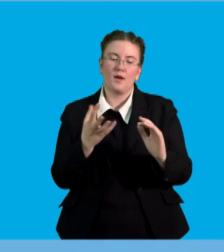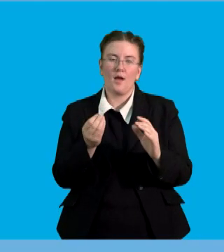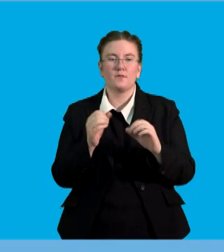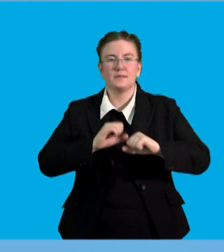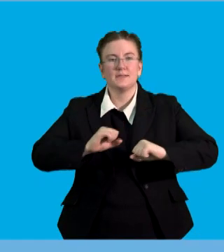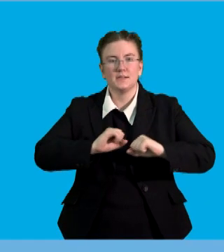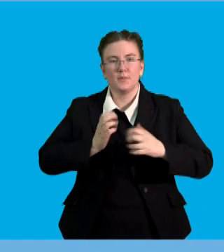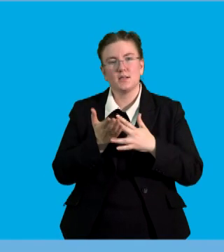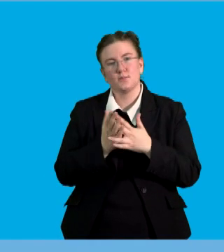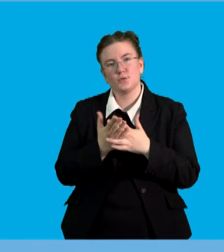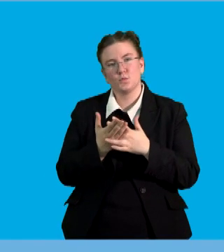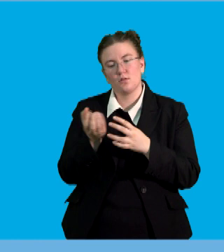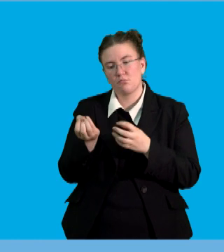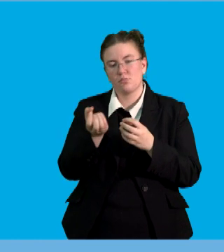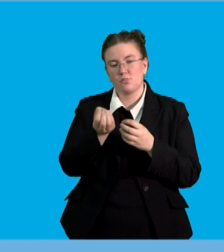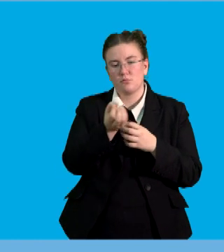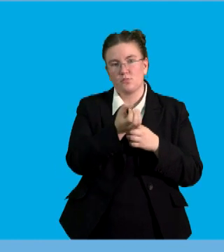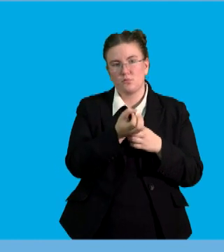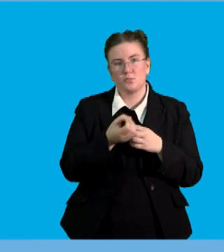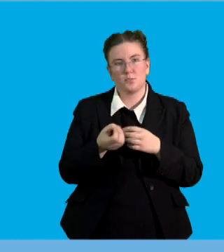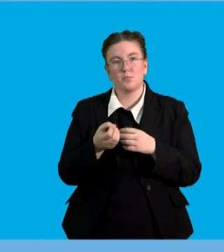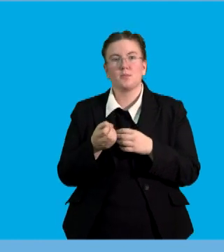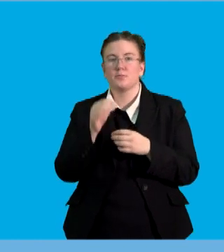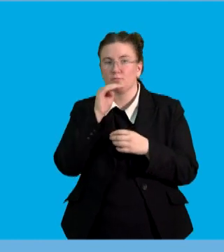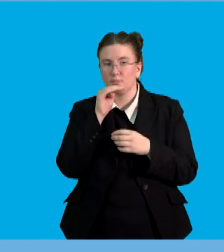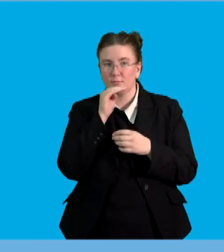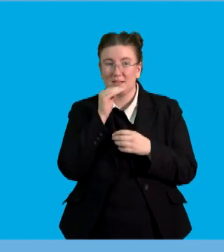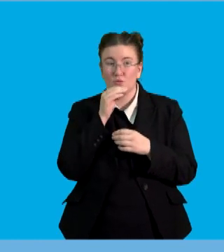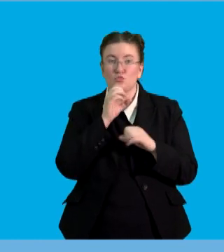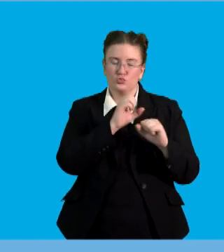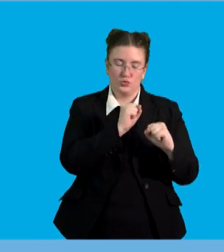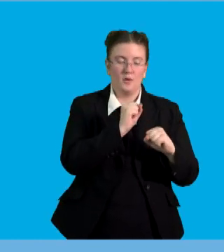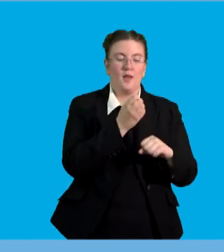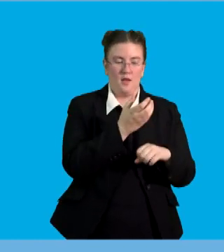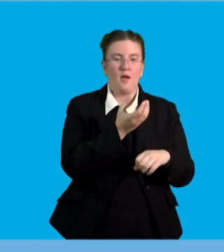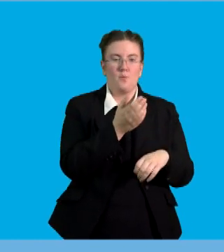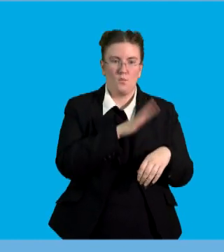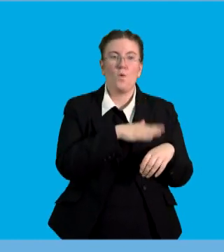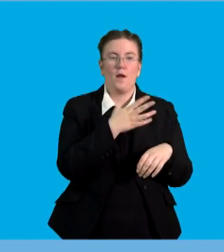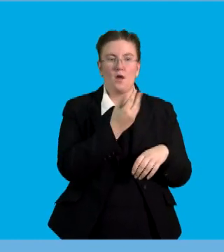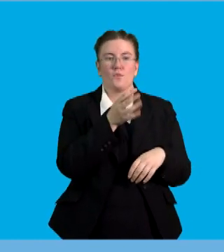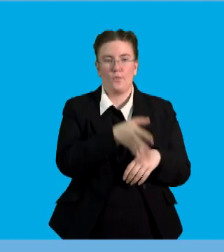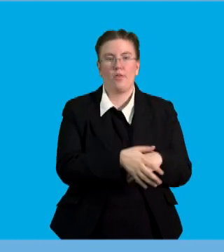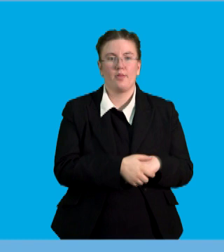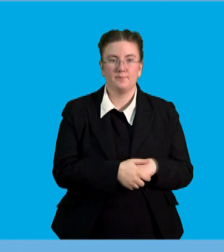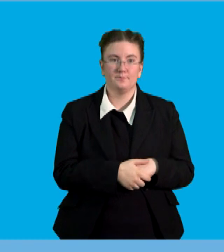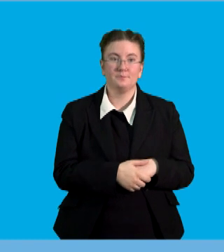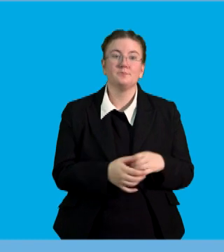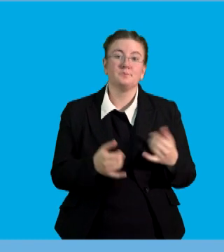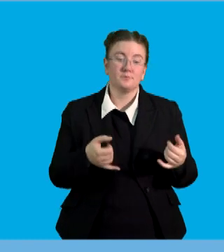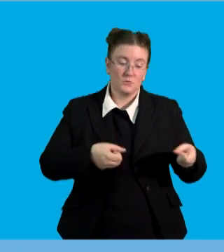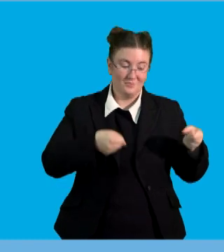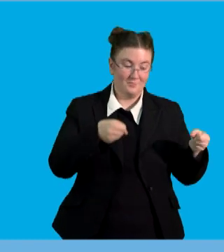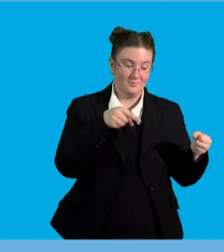are spaces between the particles, which means that there's going to be less particles as compared to the solids. So now the container